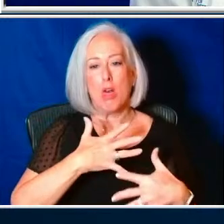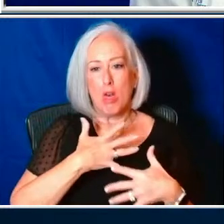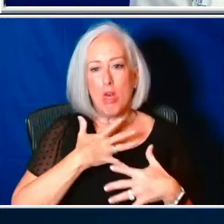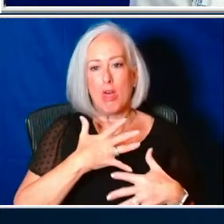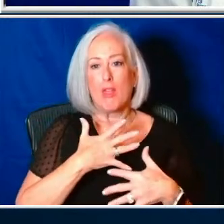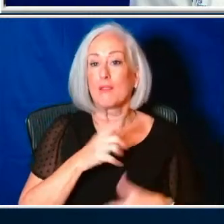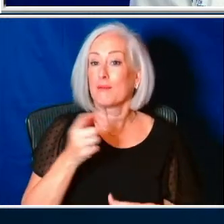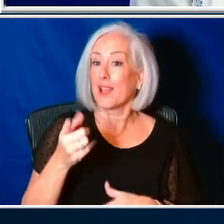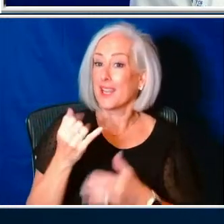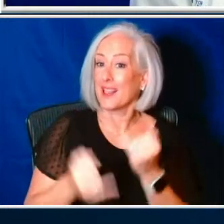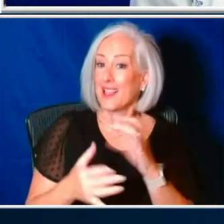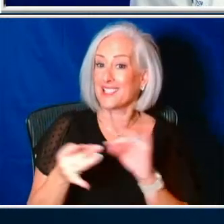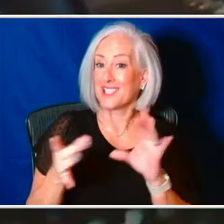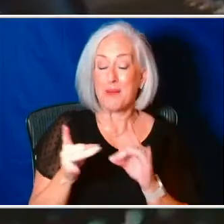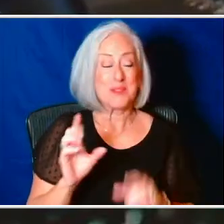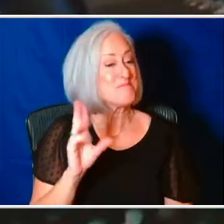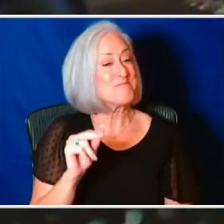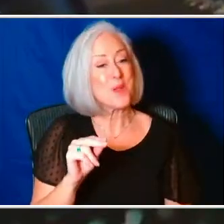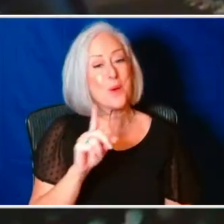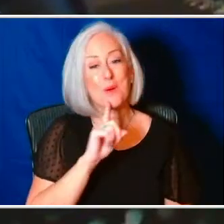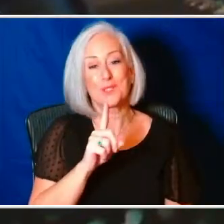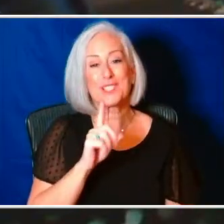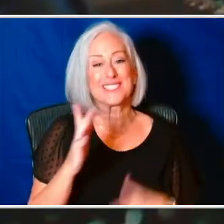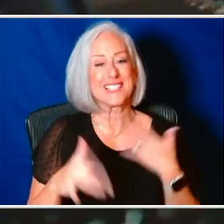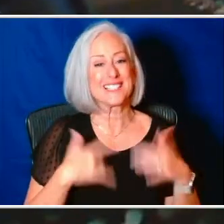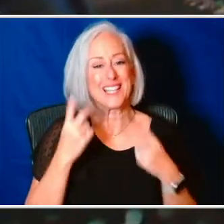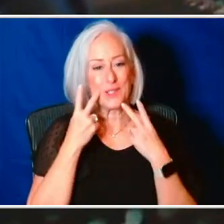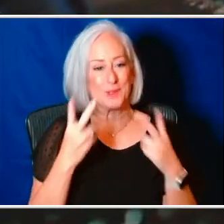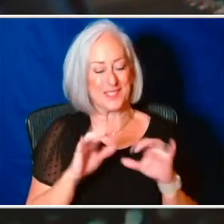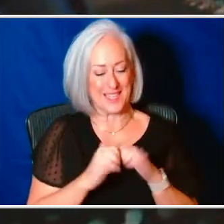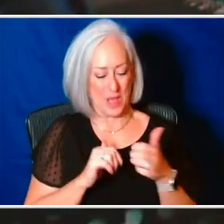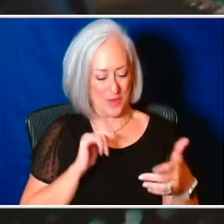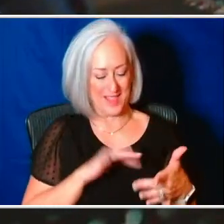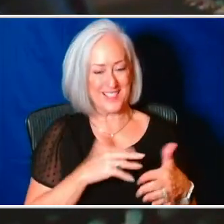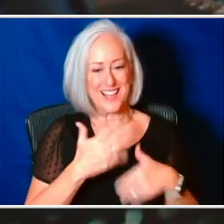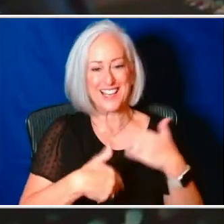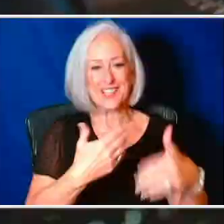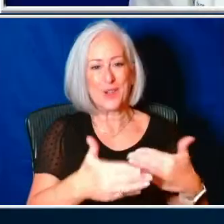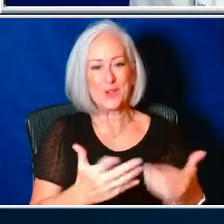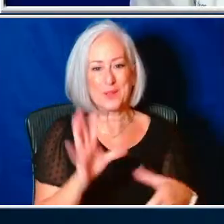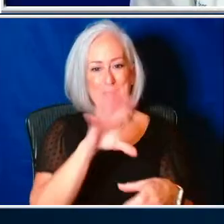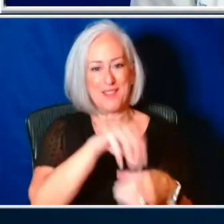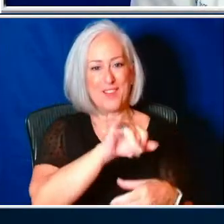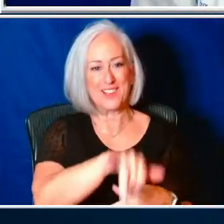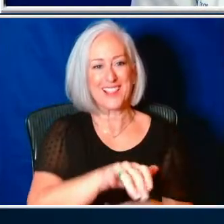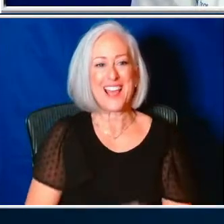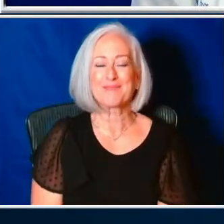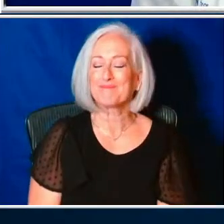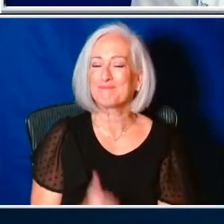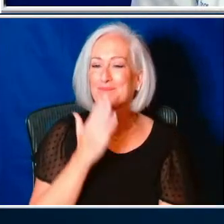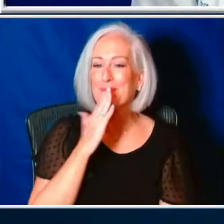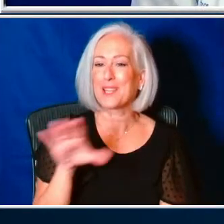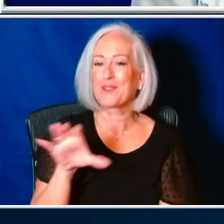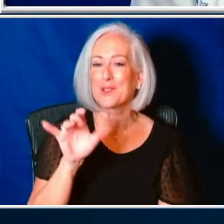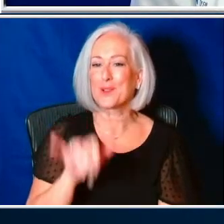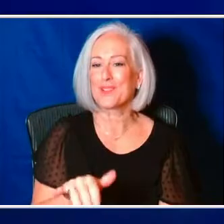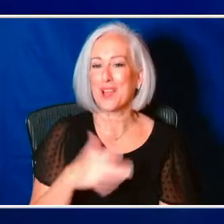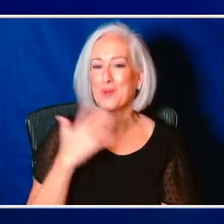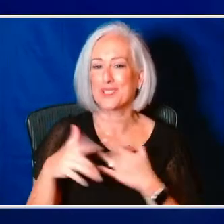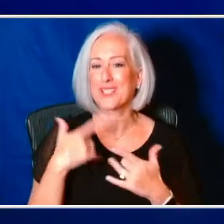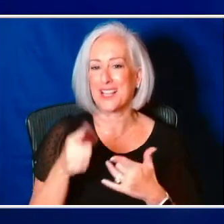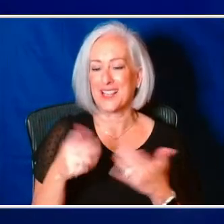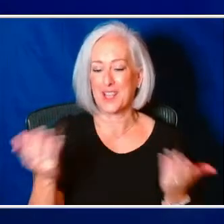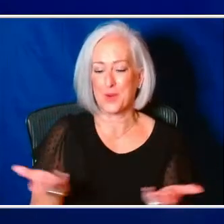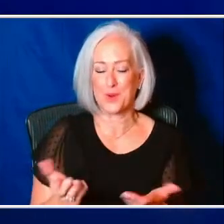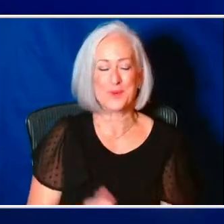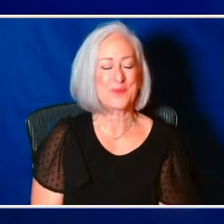No, I'm just excited to see how the study goes and be part of it. Well, thank you for doing it. We're excited to have you in it. I